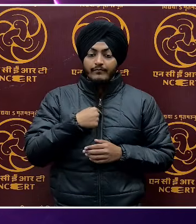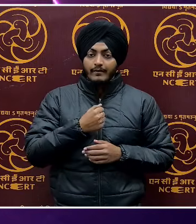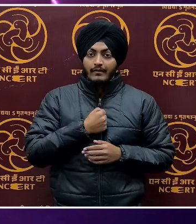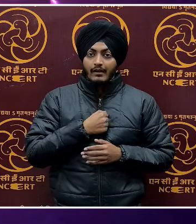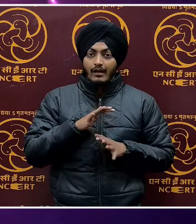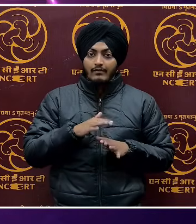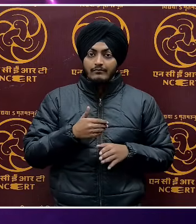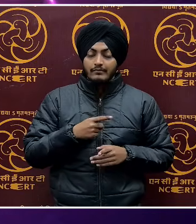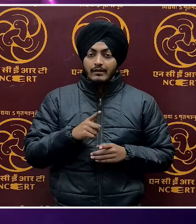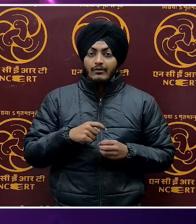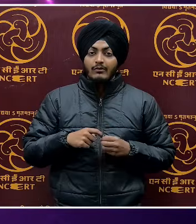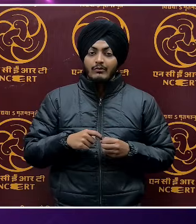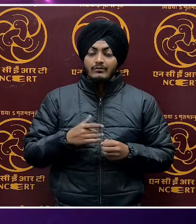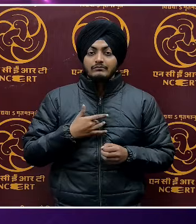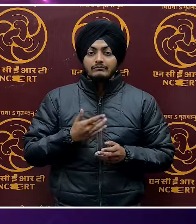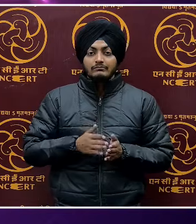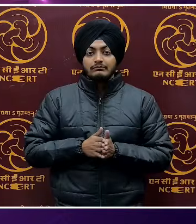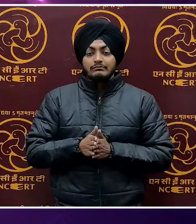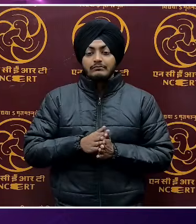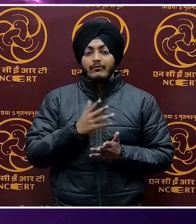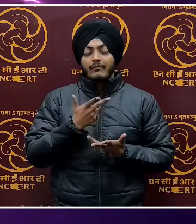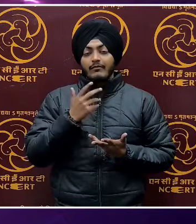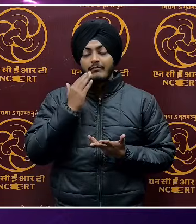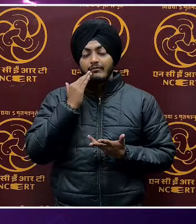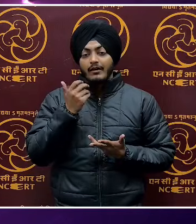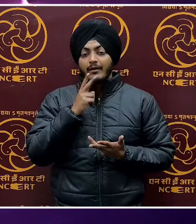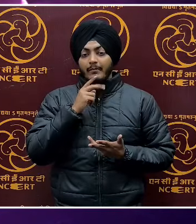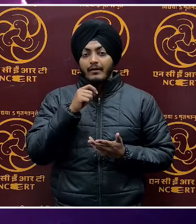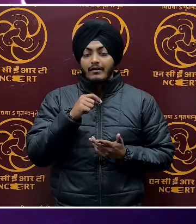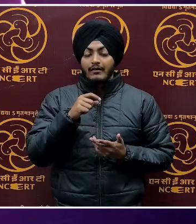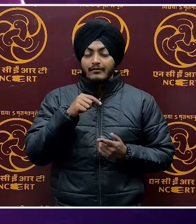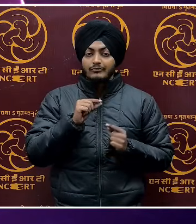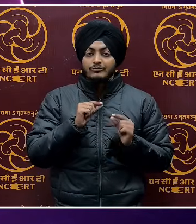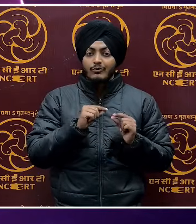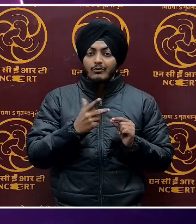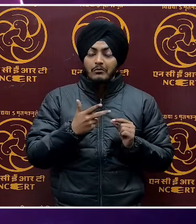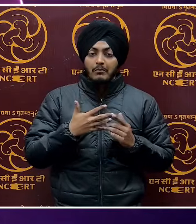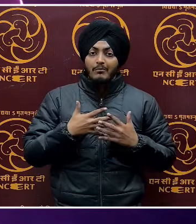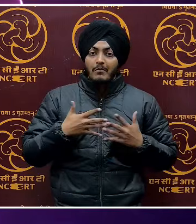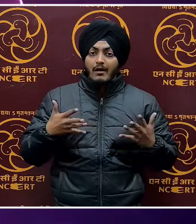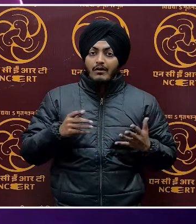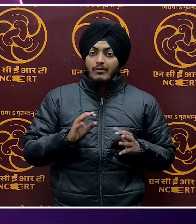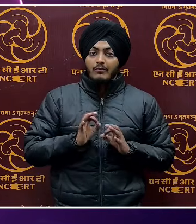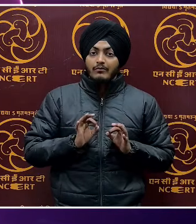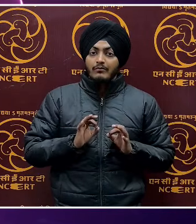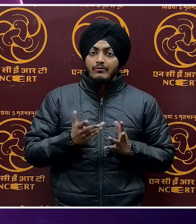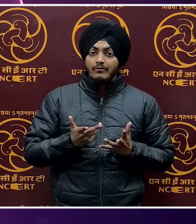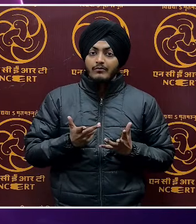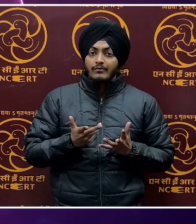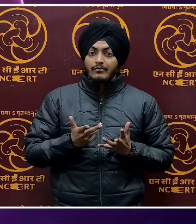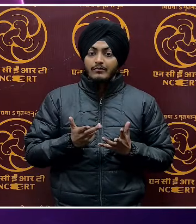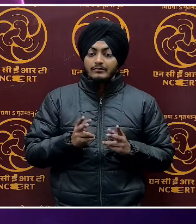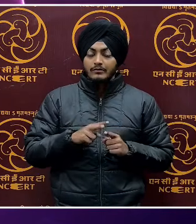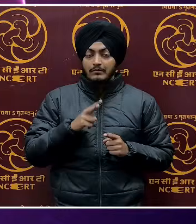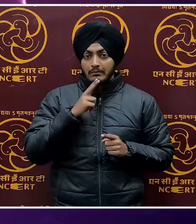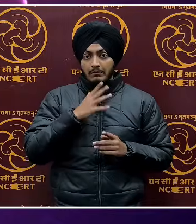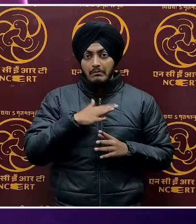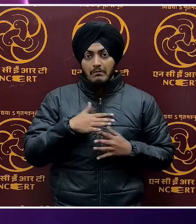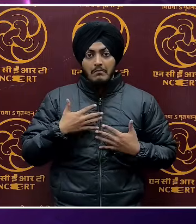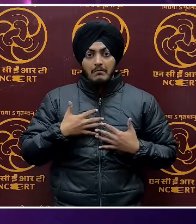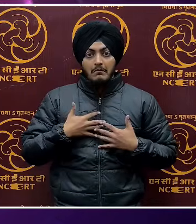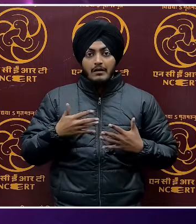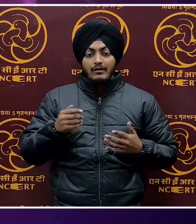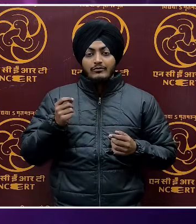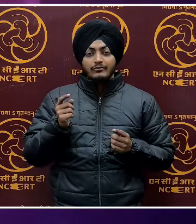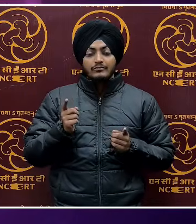very interesting question. Yes, why little drops of water? Why not big drops of water, big water bodies, huge oceans, rivers? Why little drops